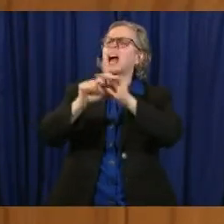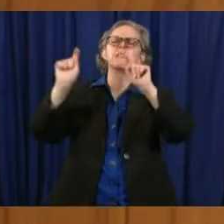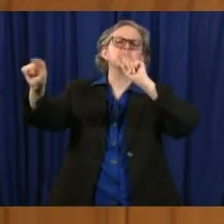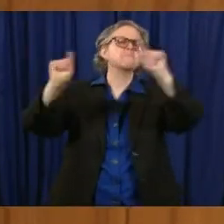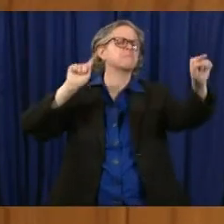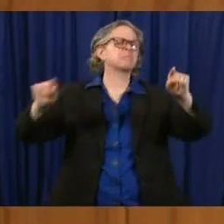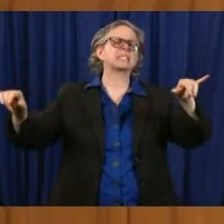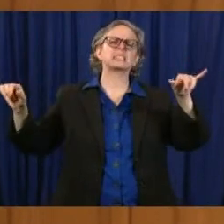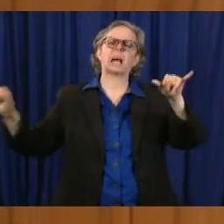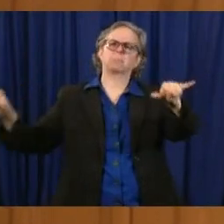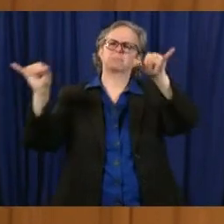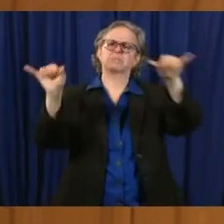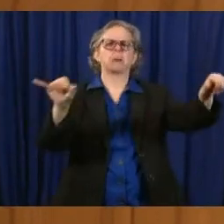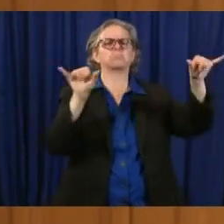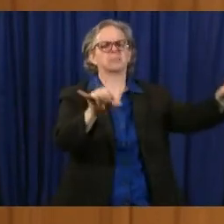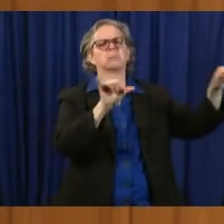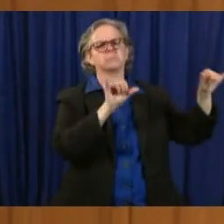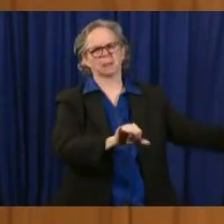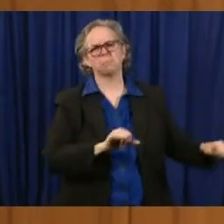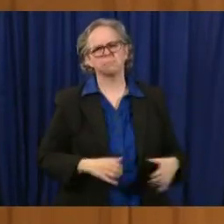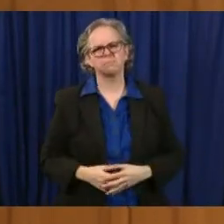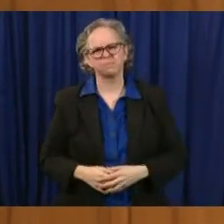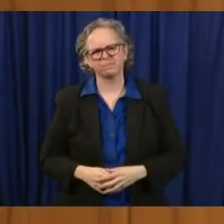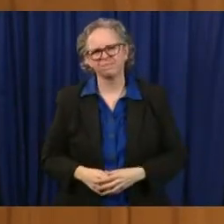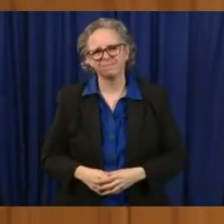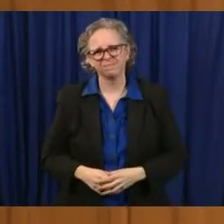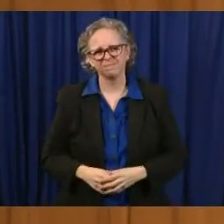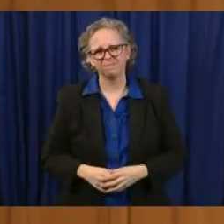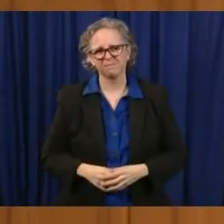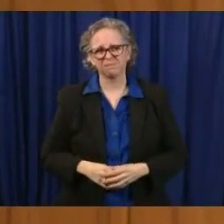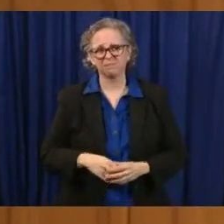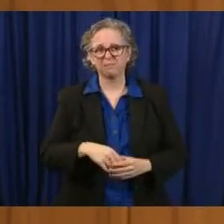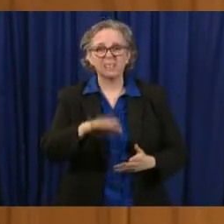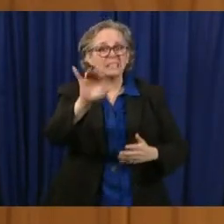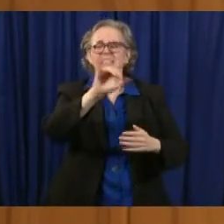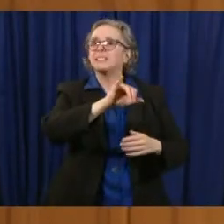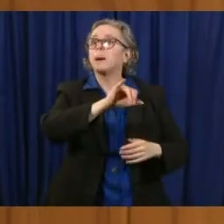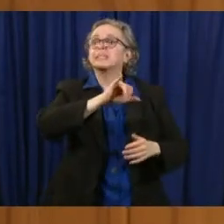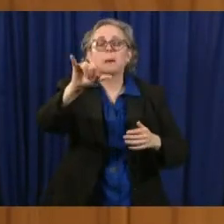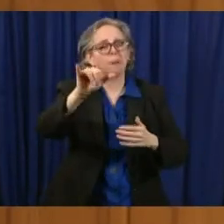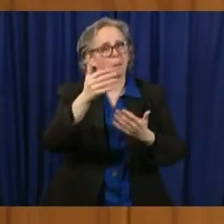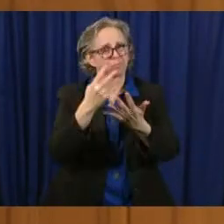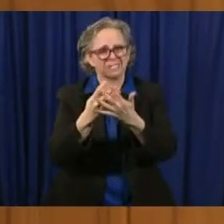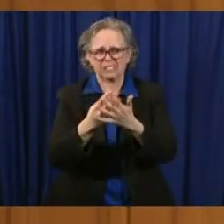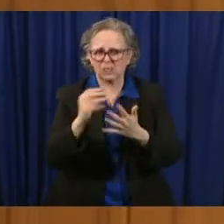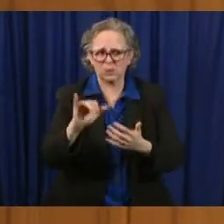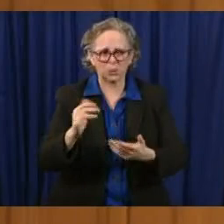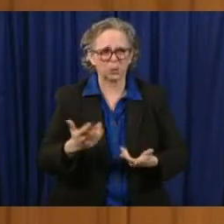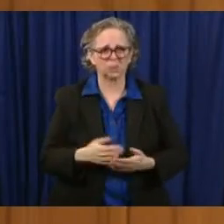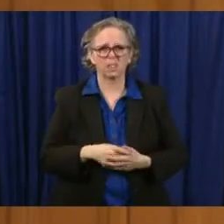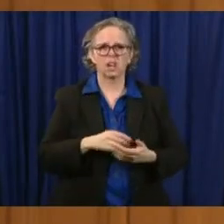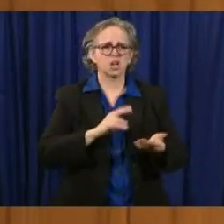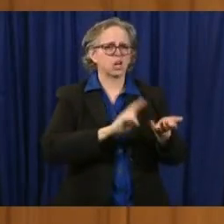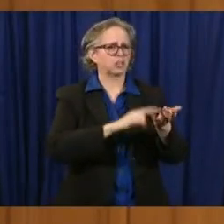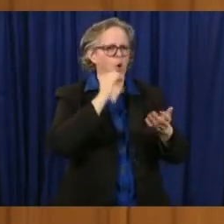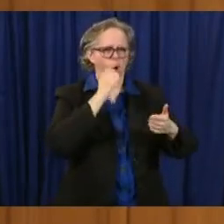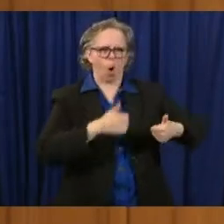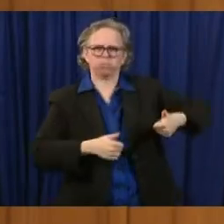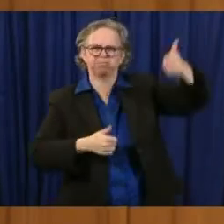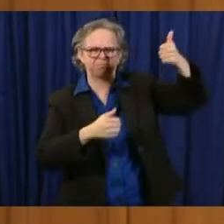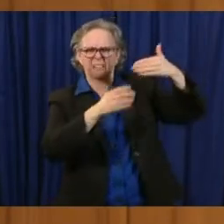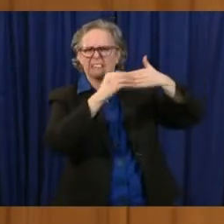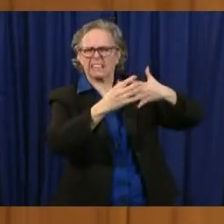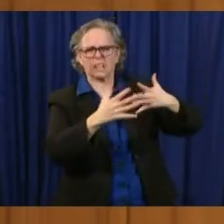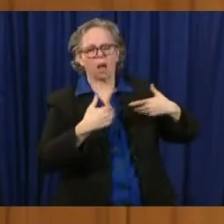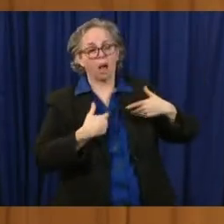similar to our prisons, we have some great leadership who've been working all along. We don't talk about it every newscast or every press